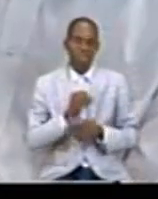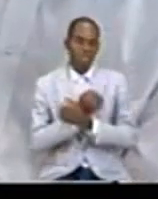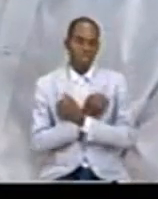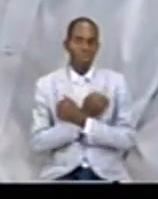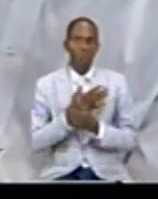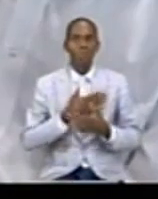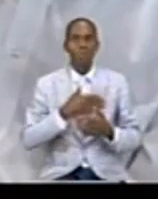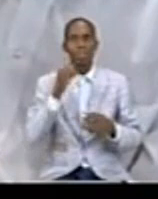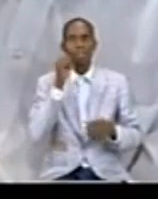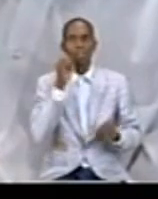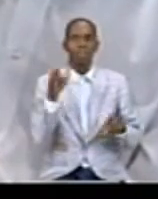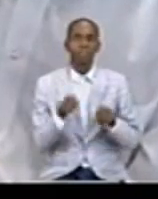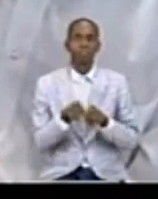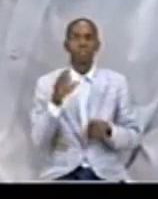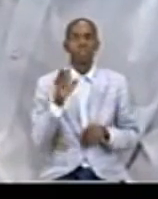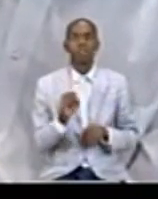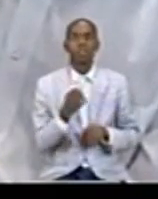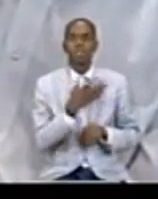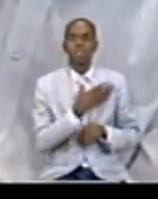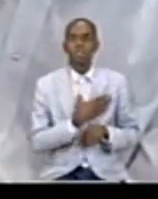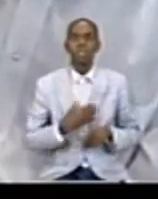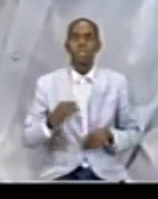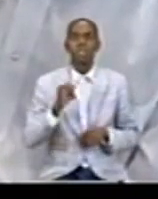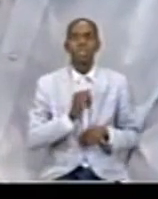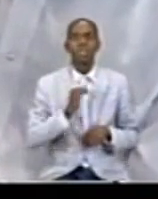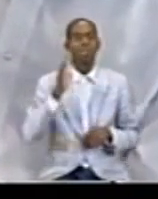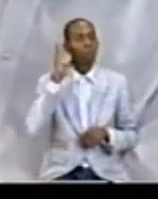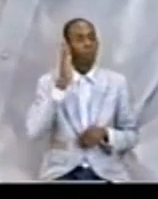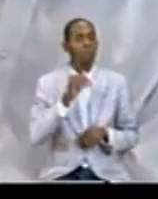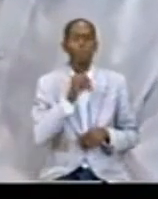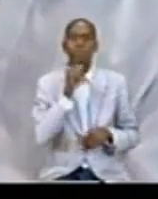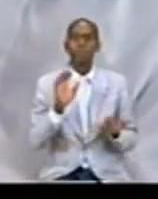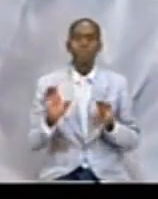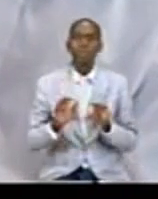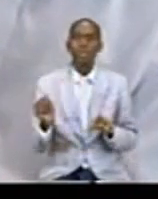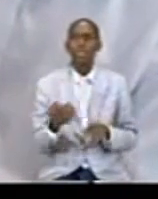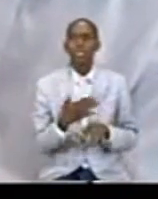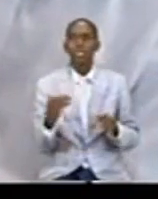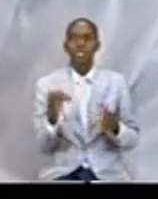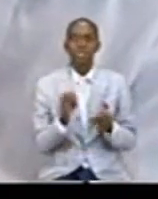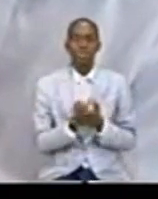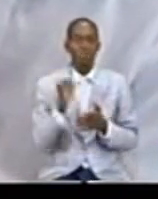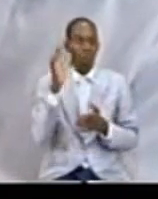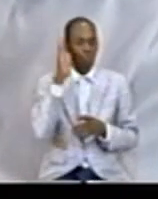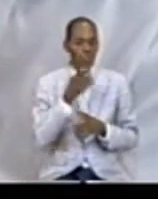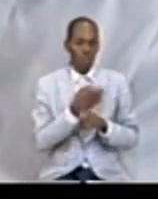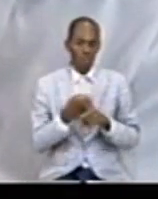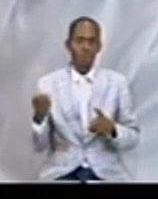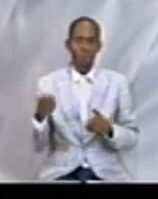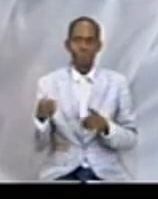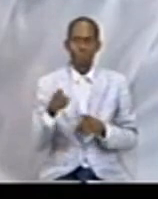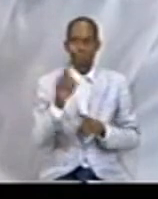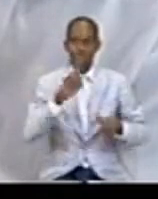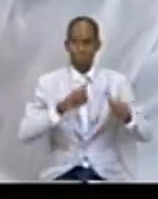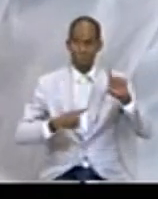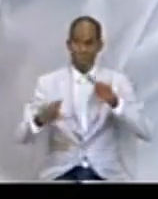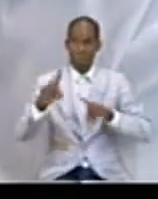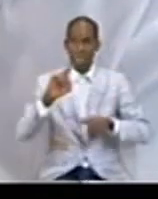sisters, and I will not do anything that will injure them. Say that.